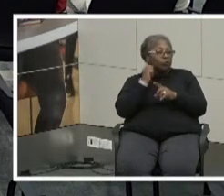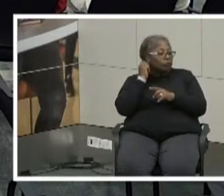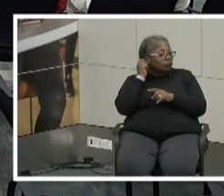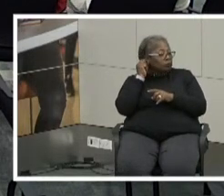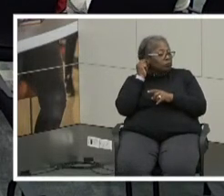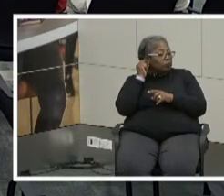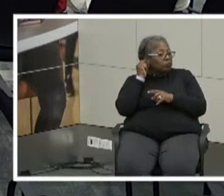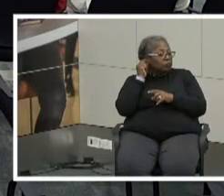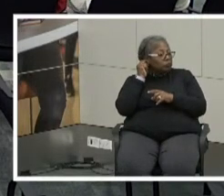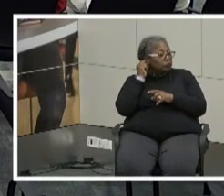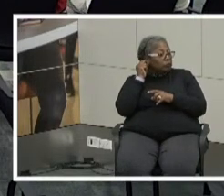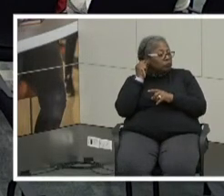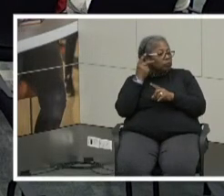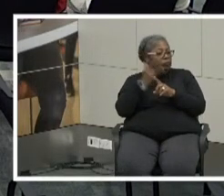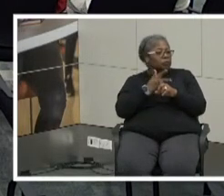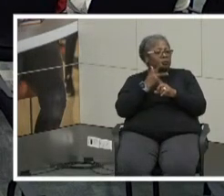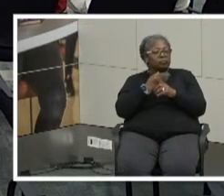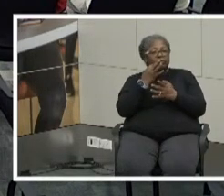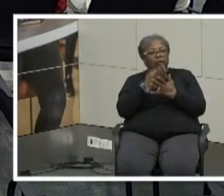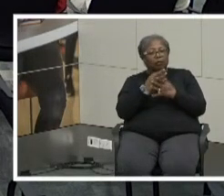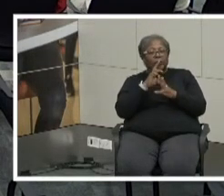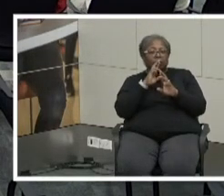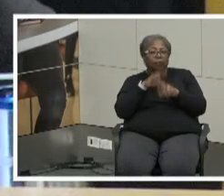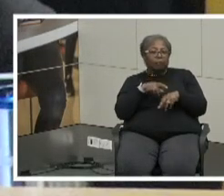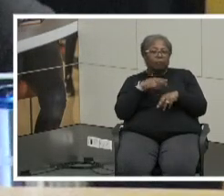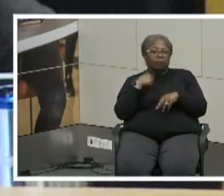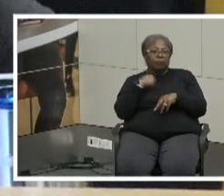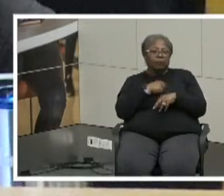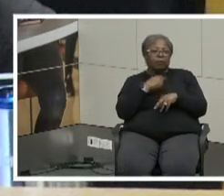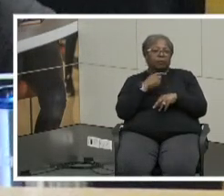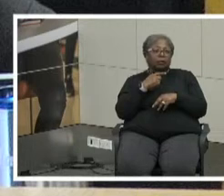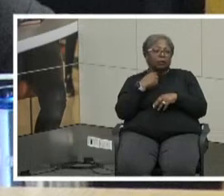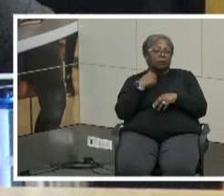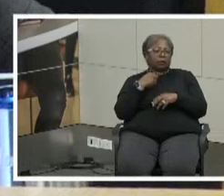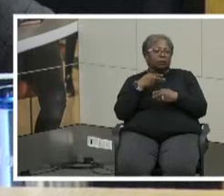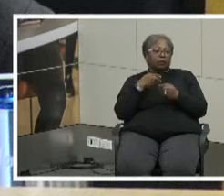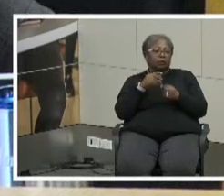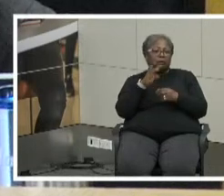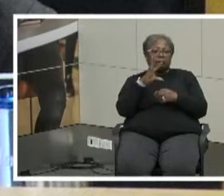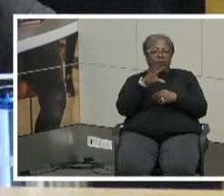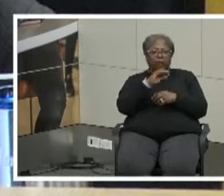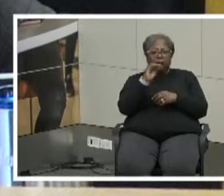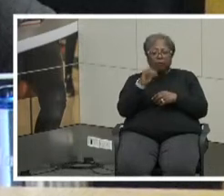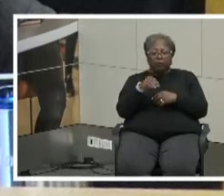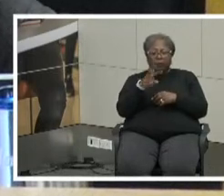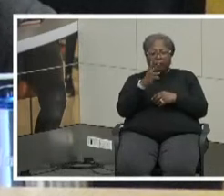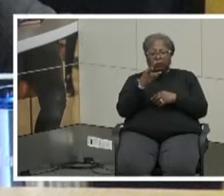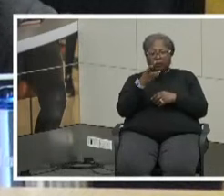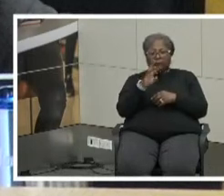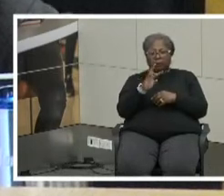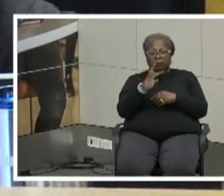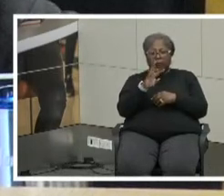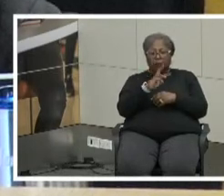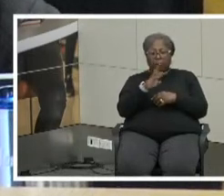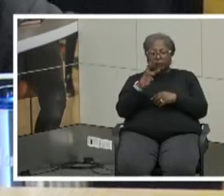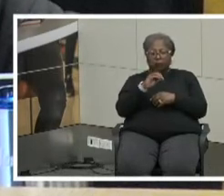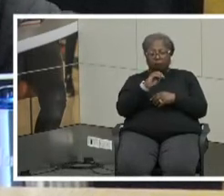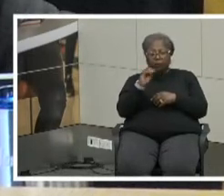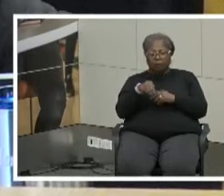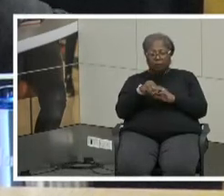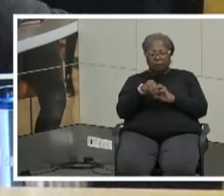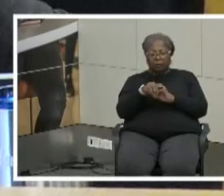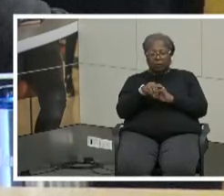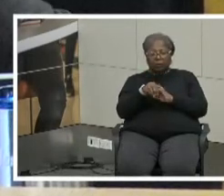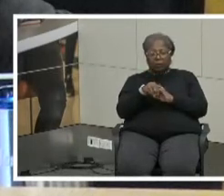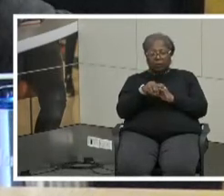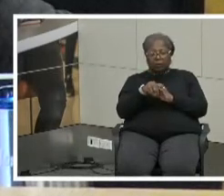we've um um invested or spent um 65% 67 66% of